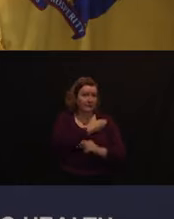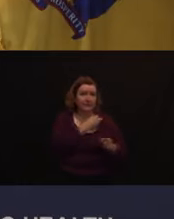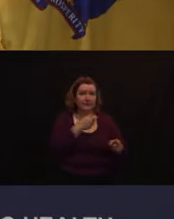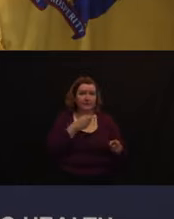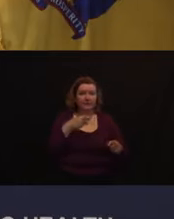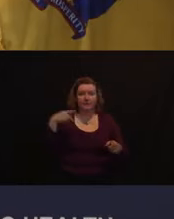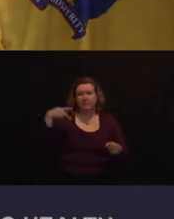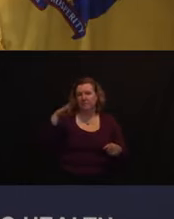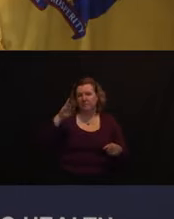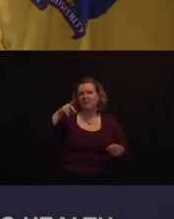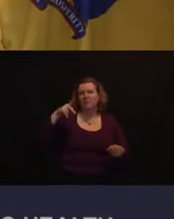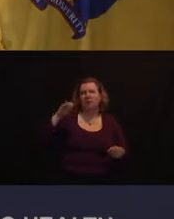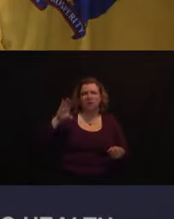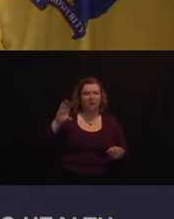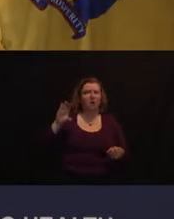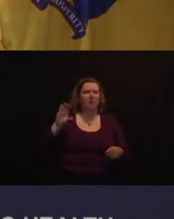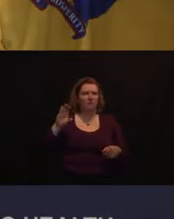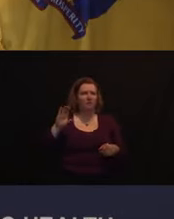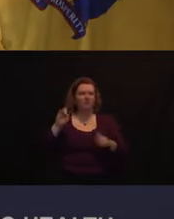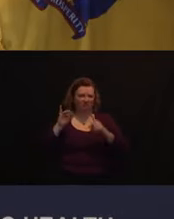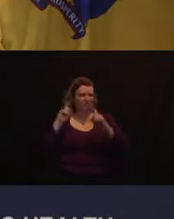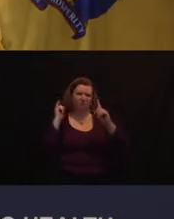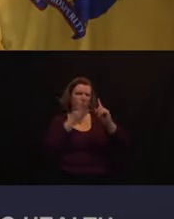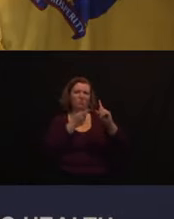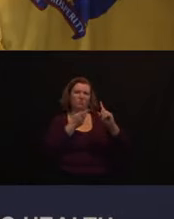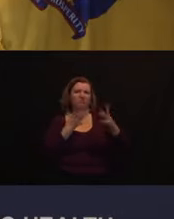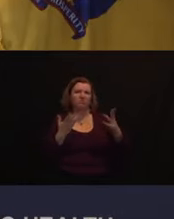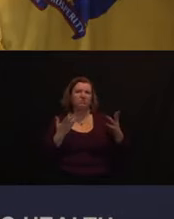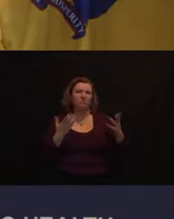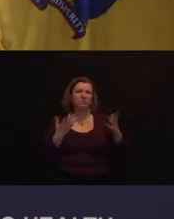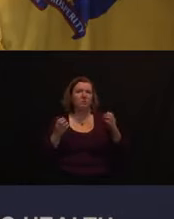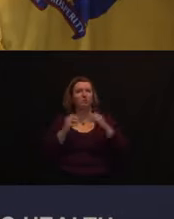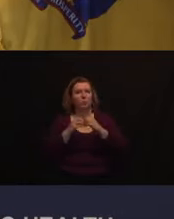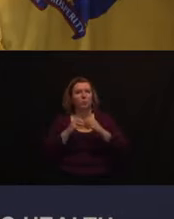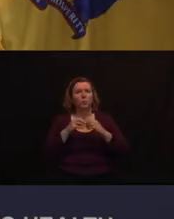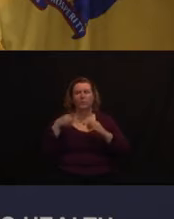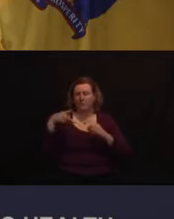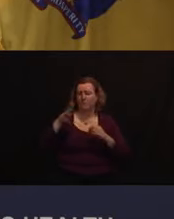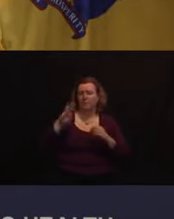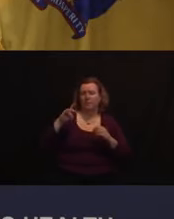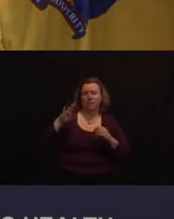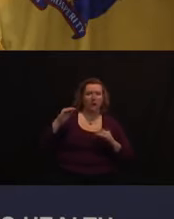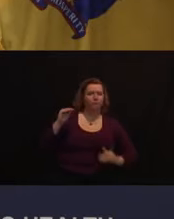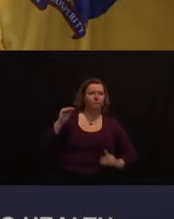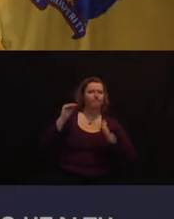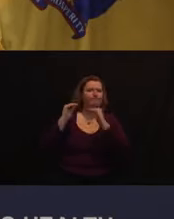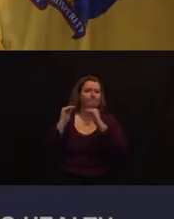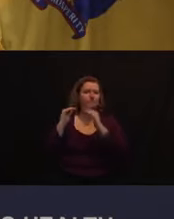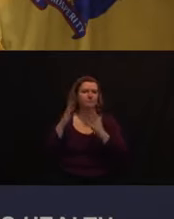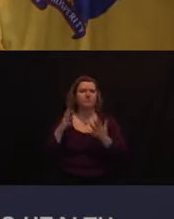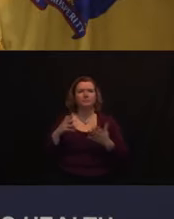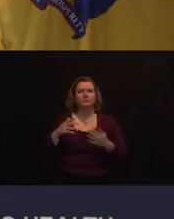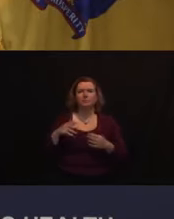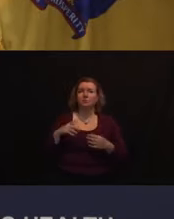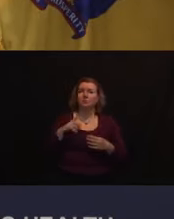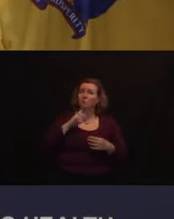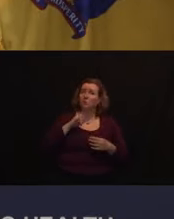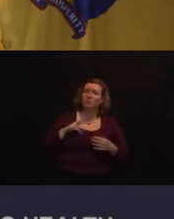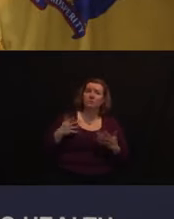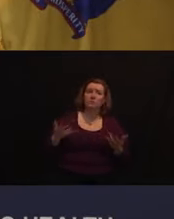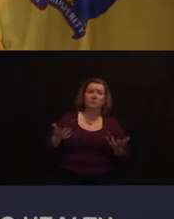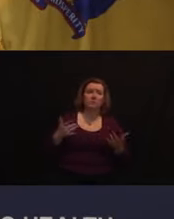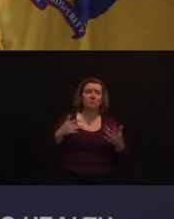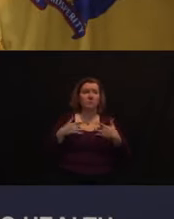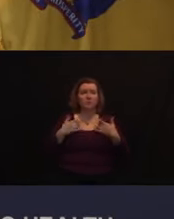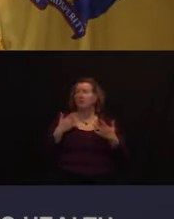is exactly what the doctor ordered, and that's why it's where it is. Pat, again, it was a real treat. Thank you, Judy.